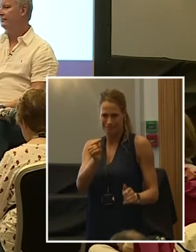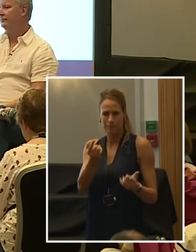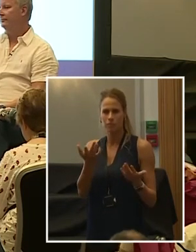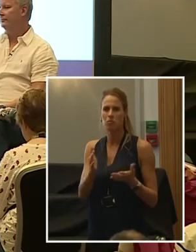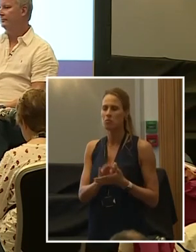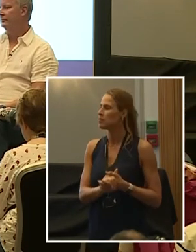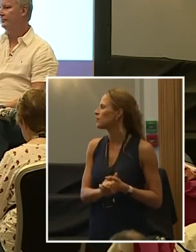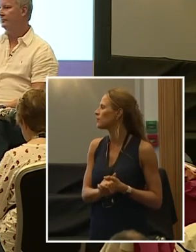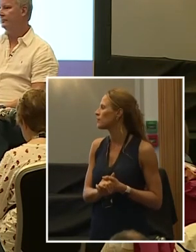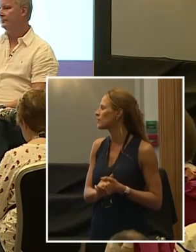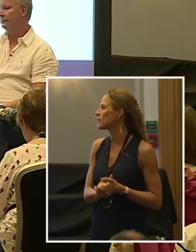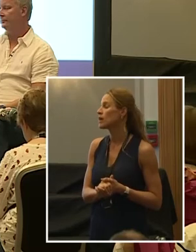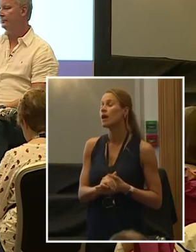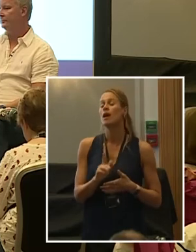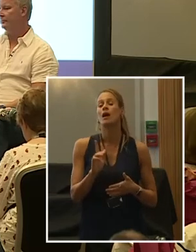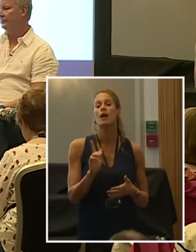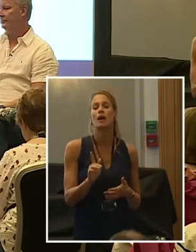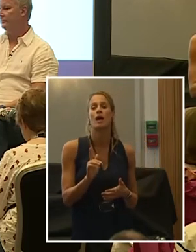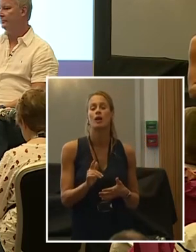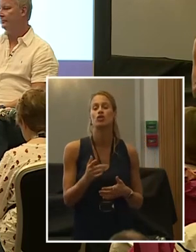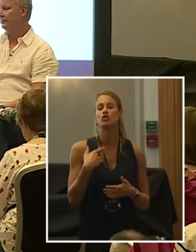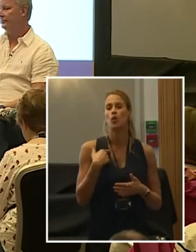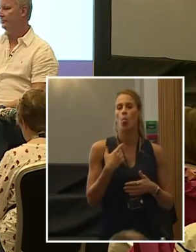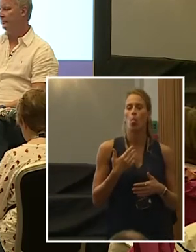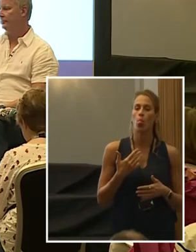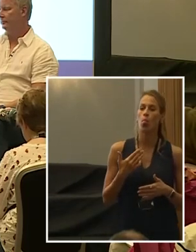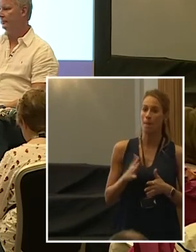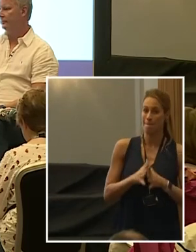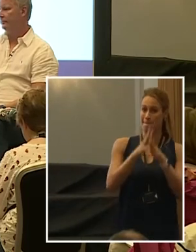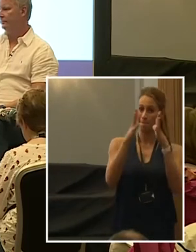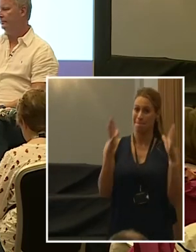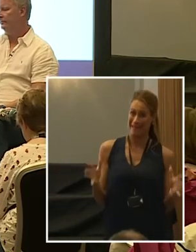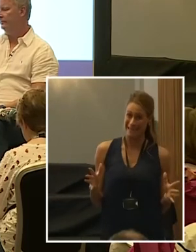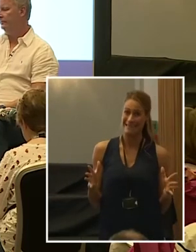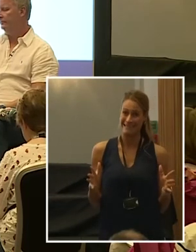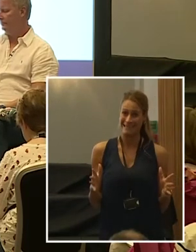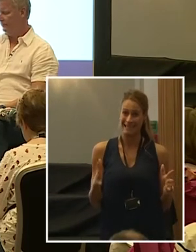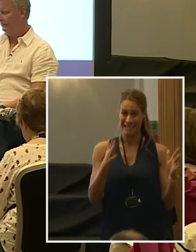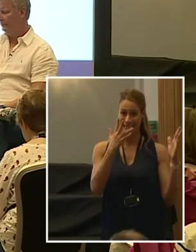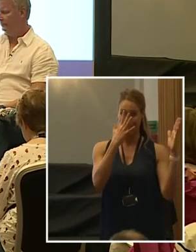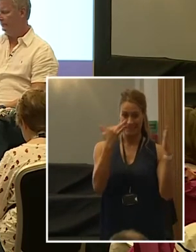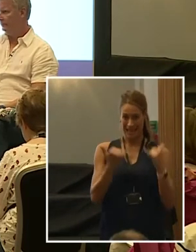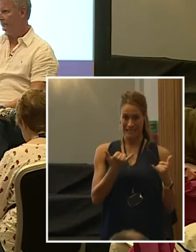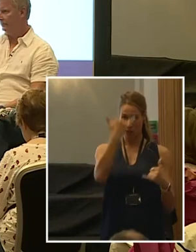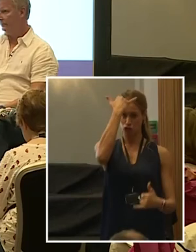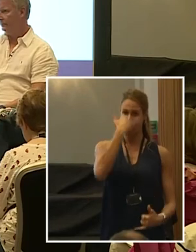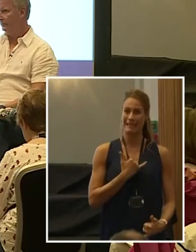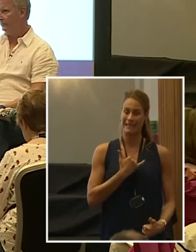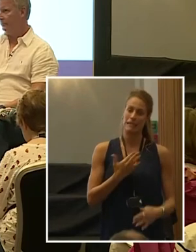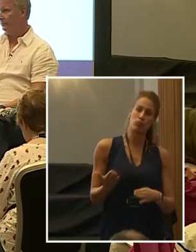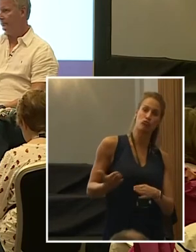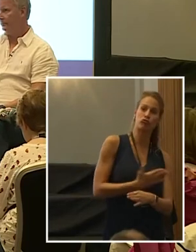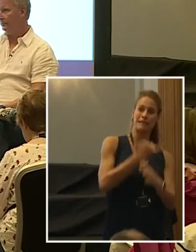Usually the most heavy one are the screening and baseline visits, okay, if it's an interventional study.